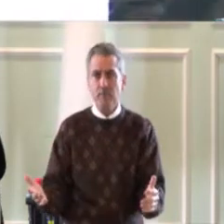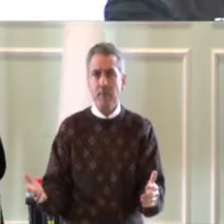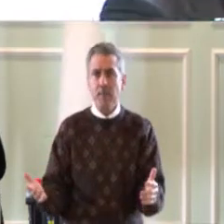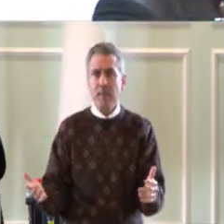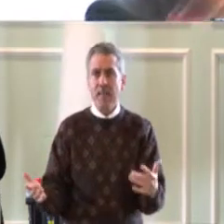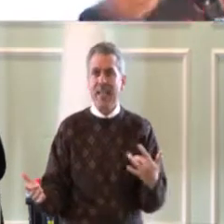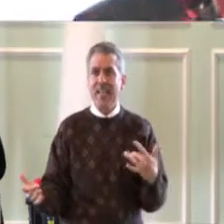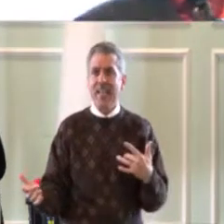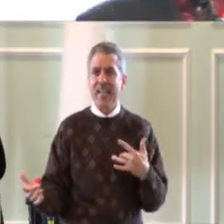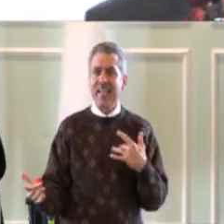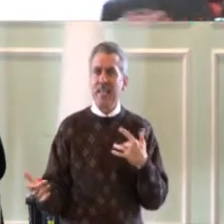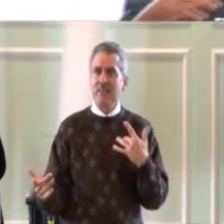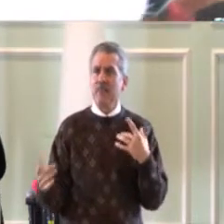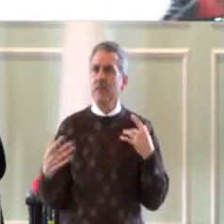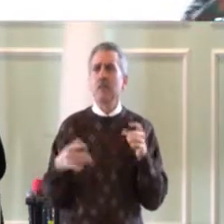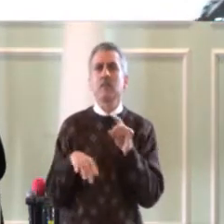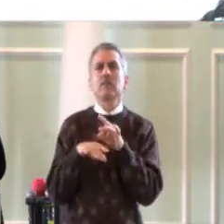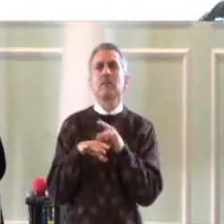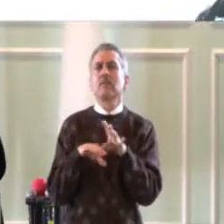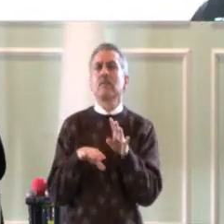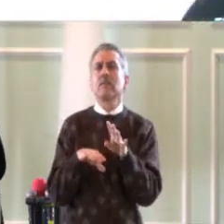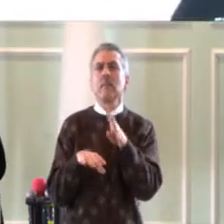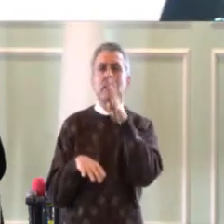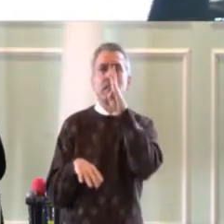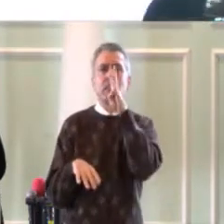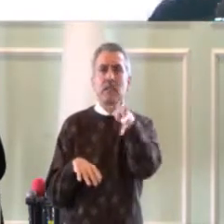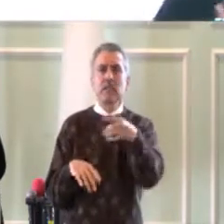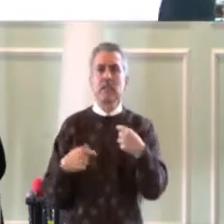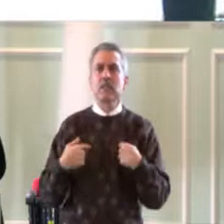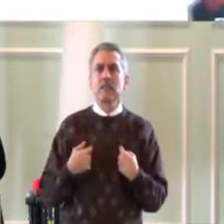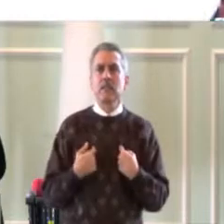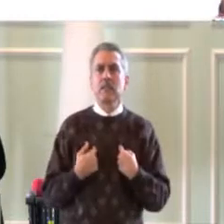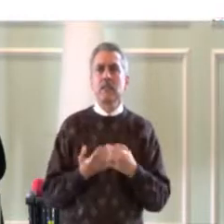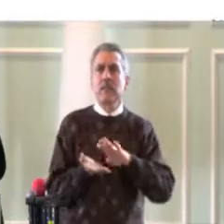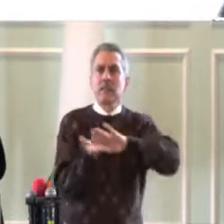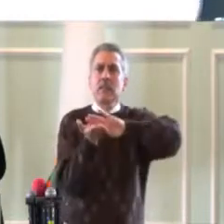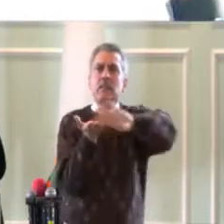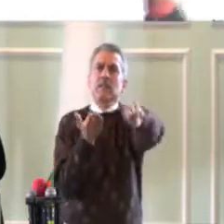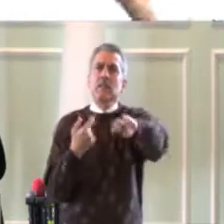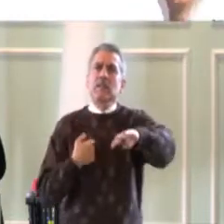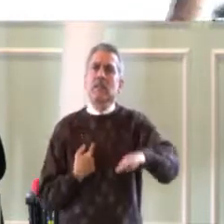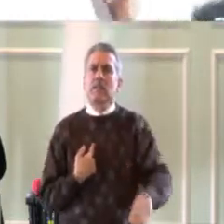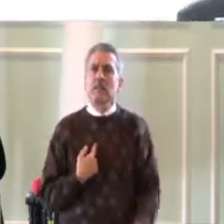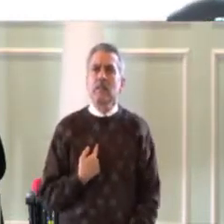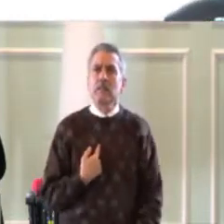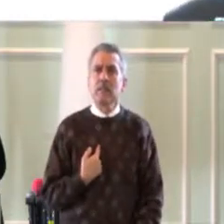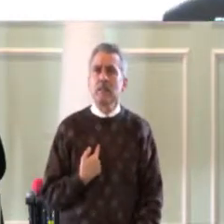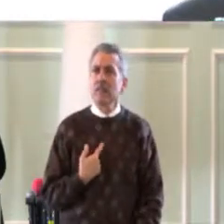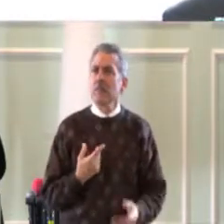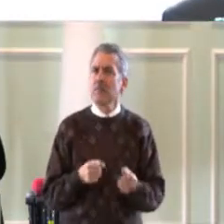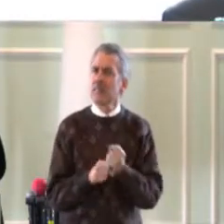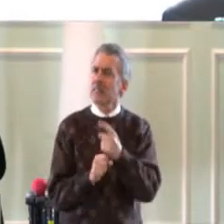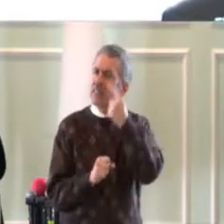felt forsaken and alone. He felt that he was in this midst of this chaos. He couldn't make sense of